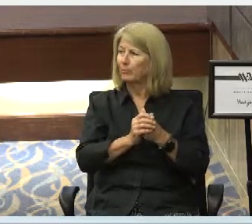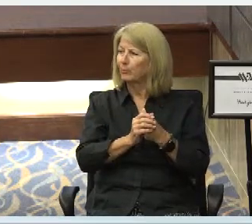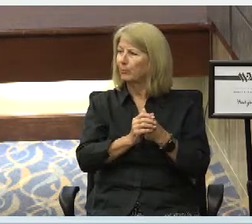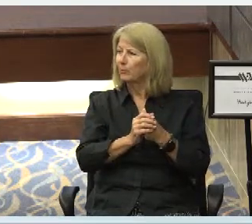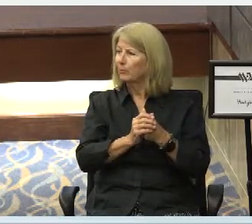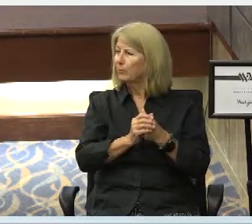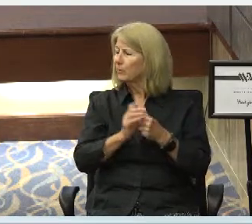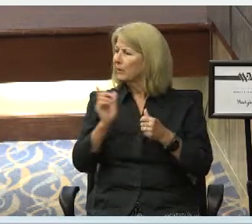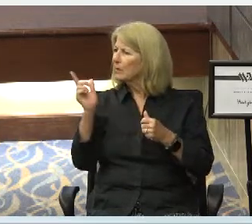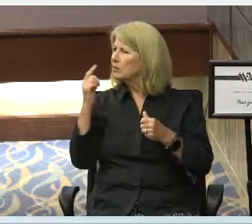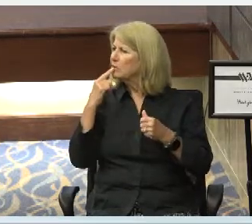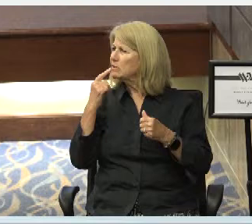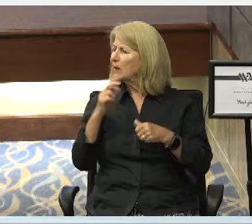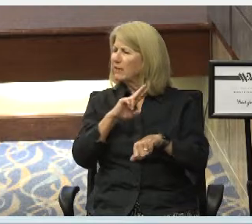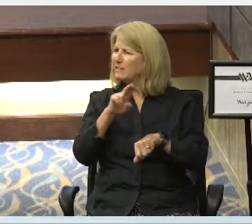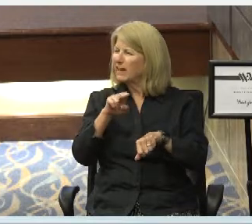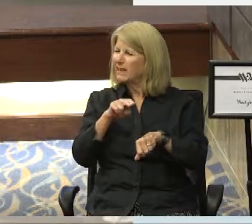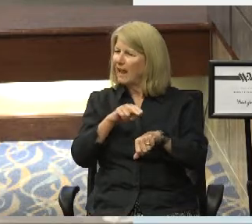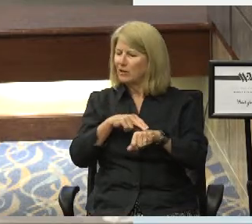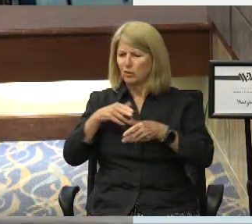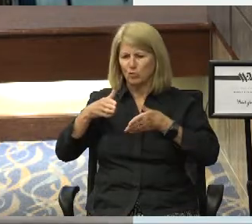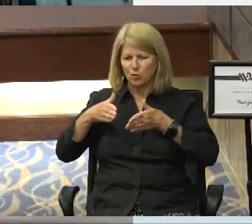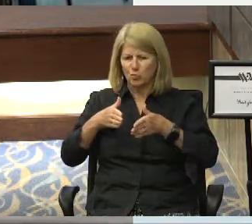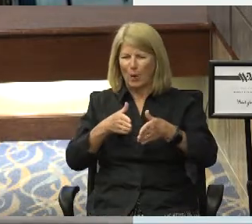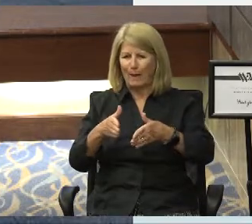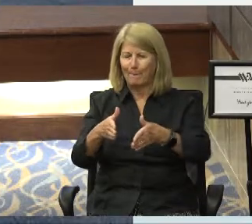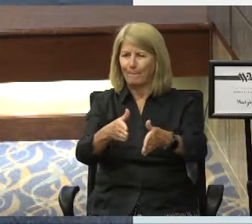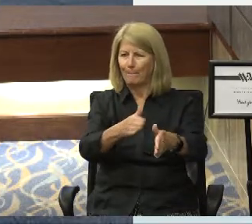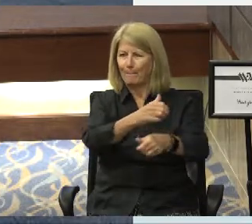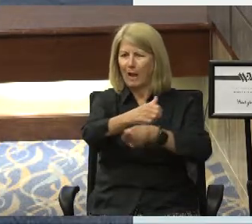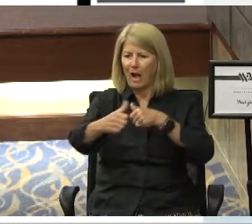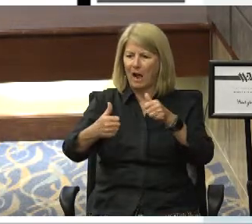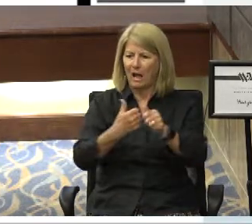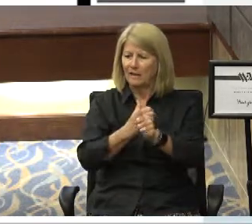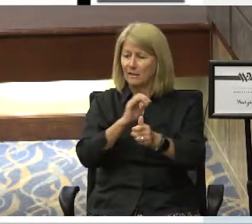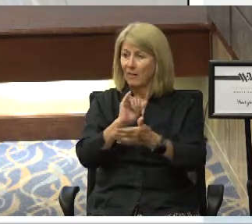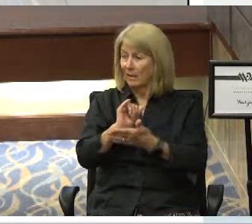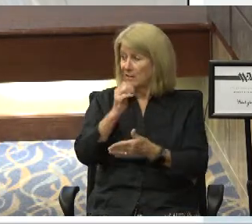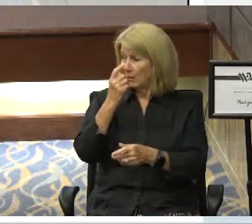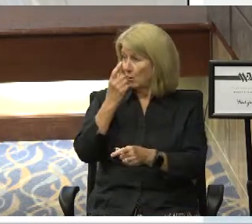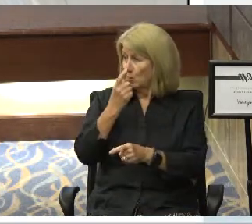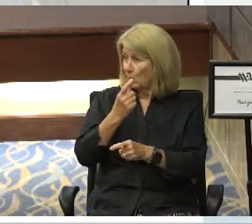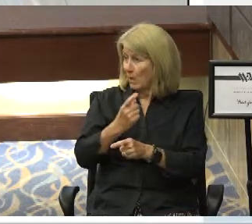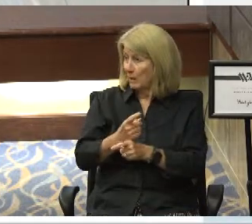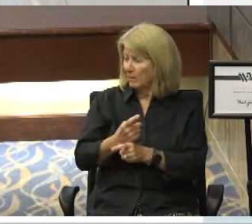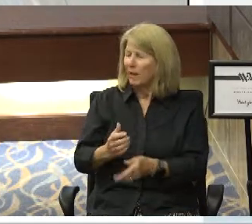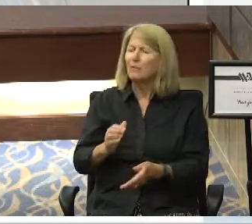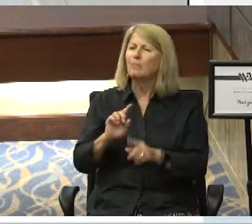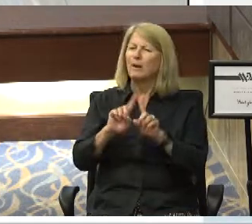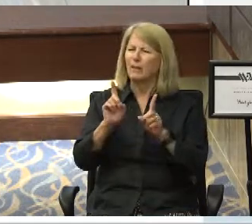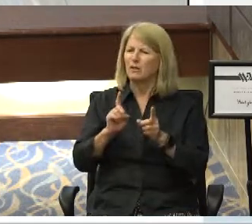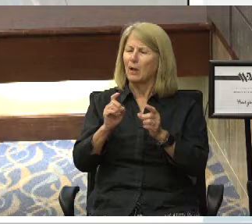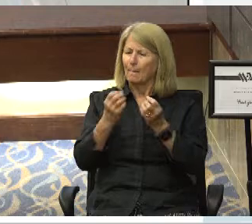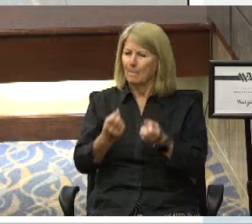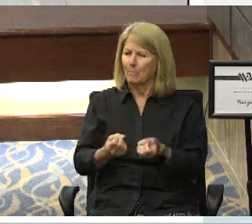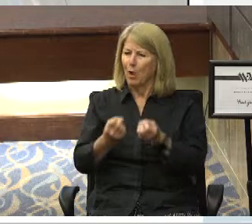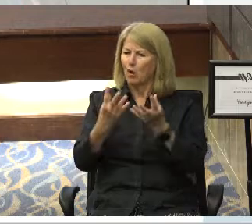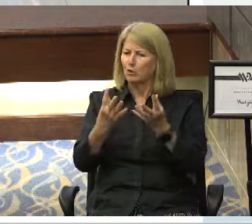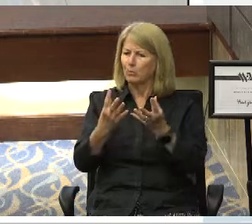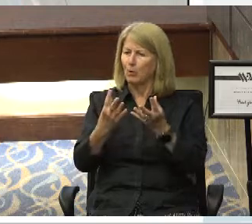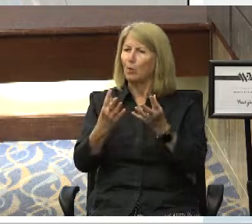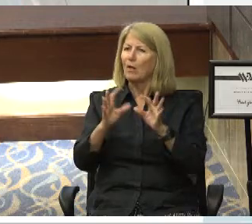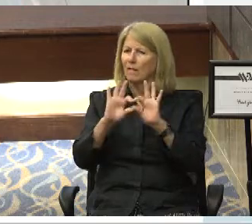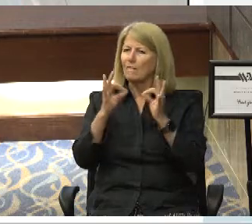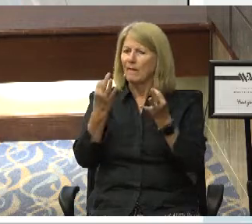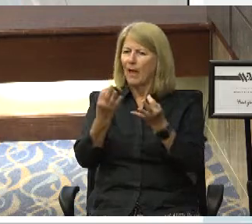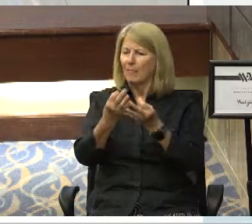Clint, did you say that there's natural screening behind there, right? As it looks under that, it's multifamily right behind? Yes, Yeah, so